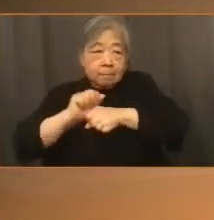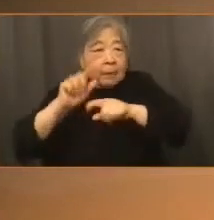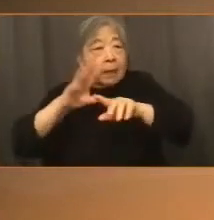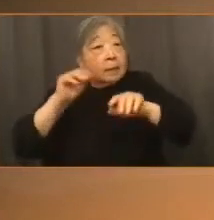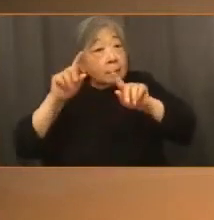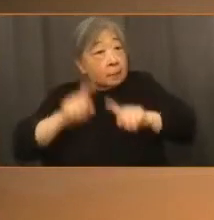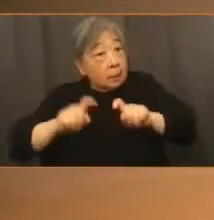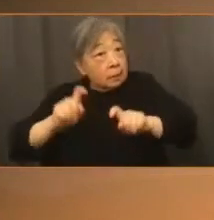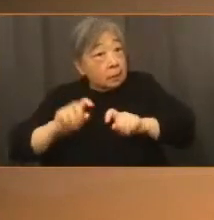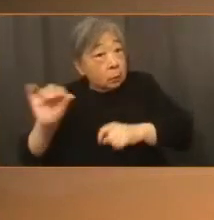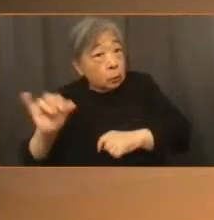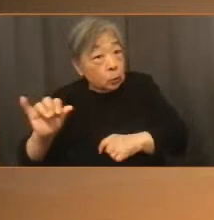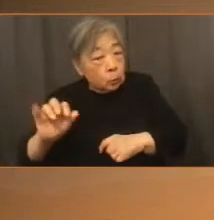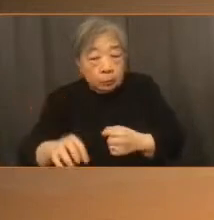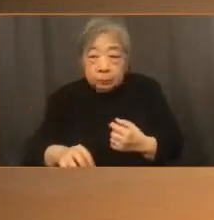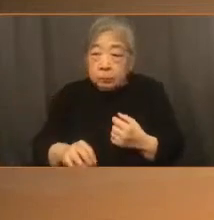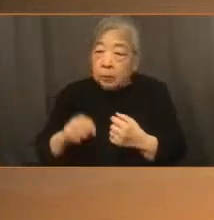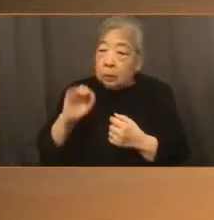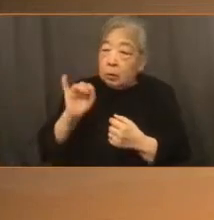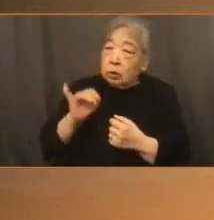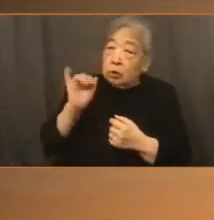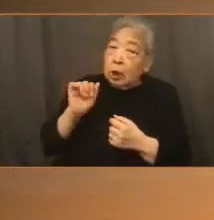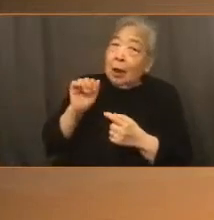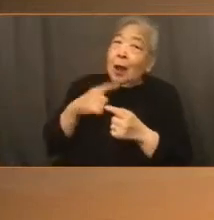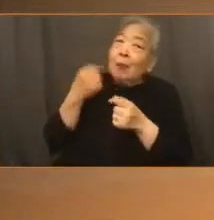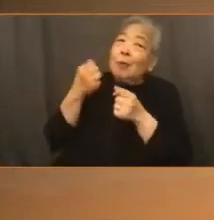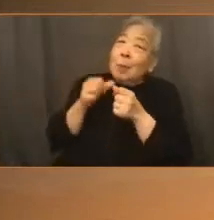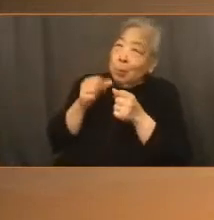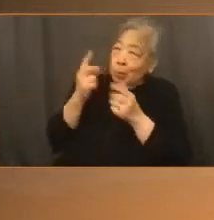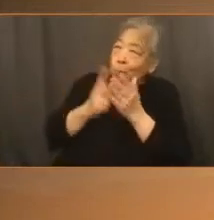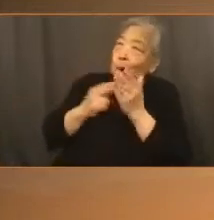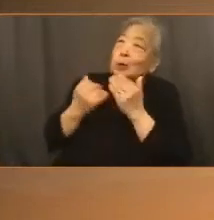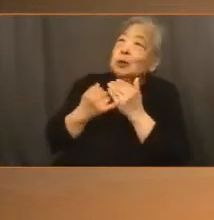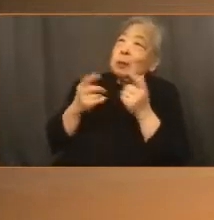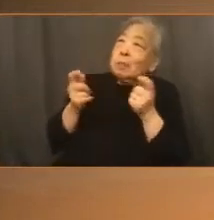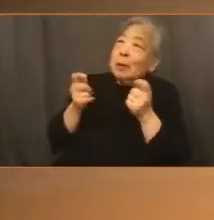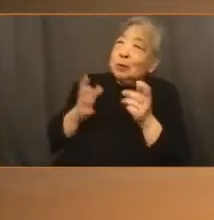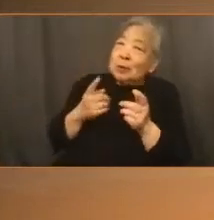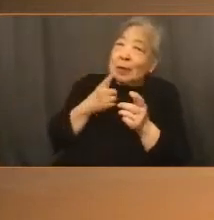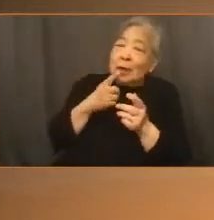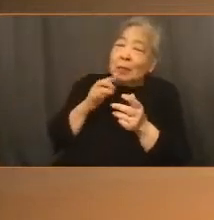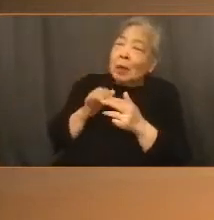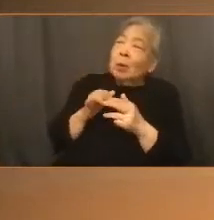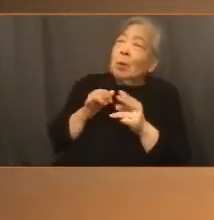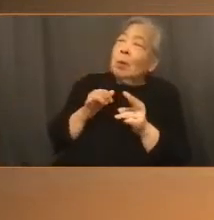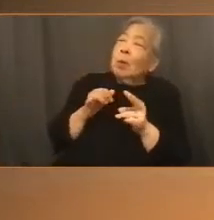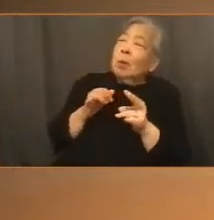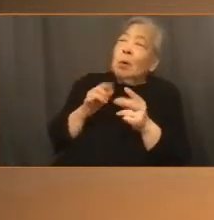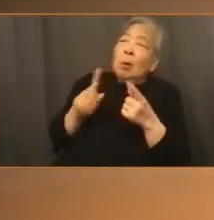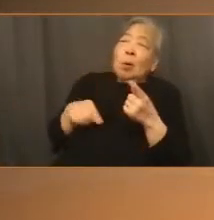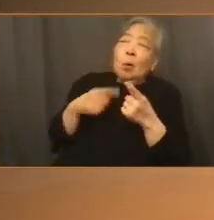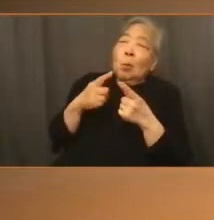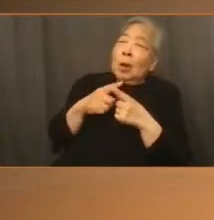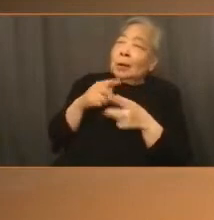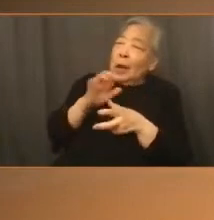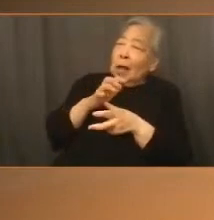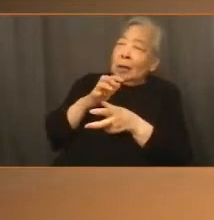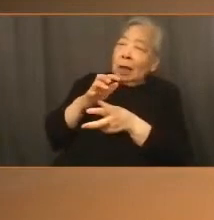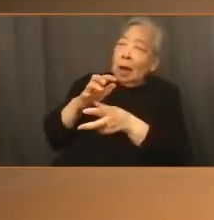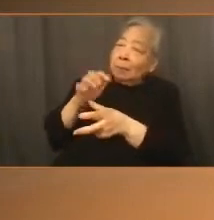Yeah, I remember Mimi Ong, the project manager, saying she would be so happy when the helicopter survived its first